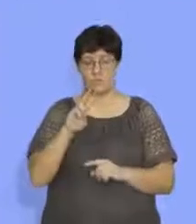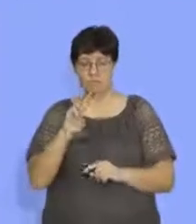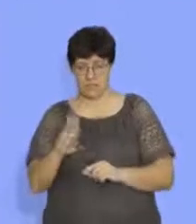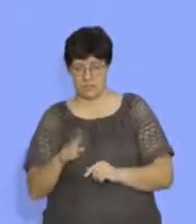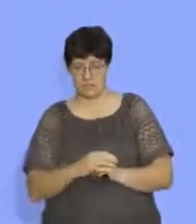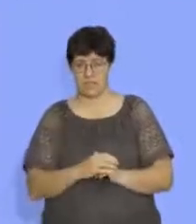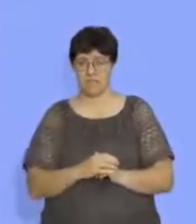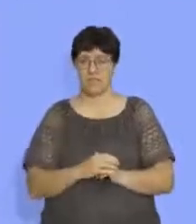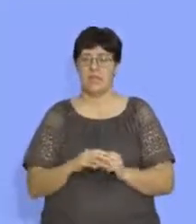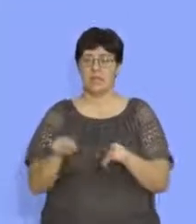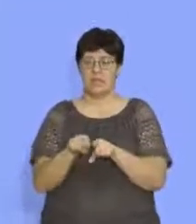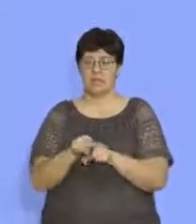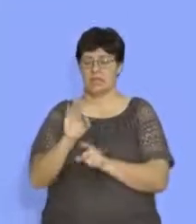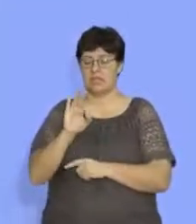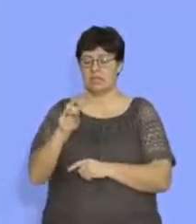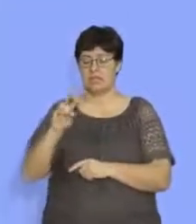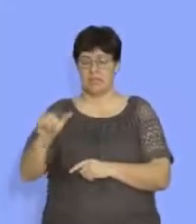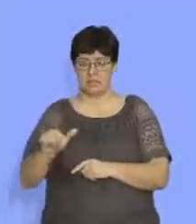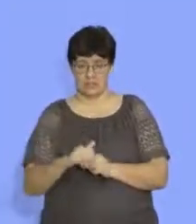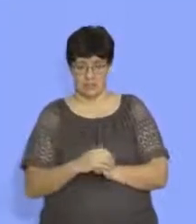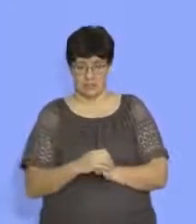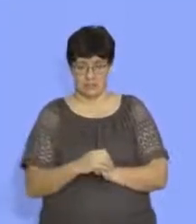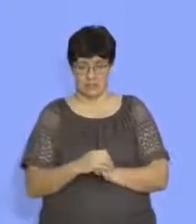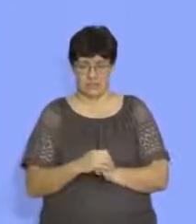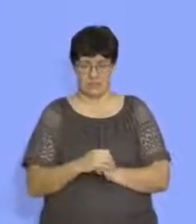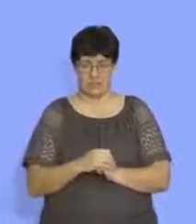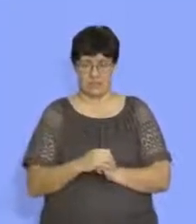then plus the 2B is equals to the